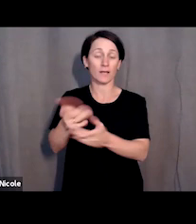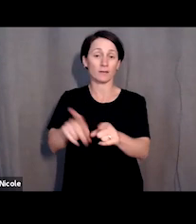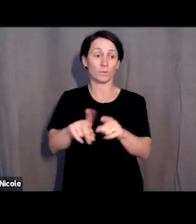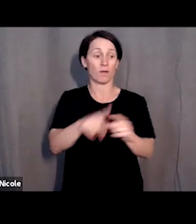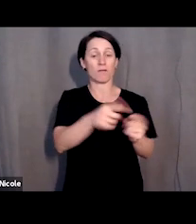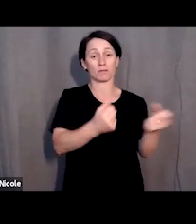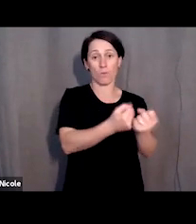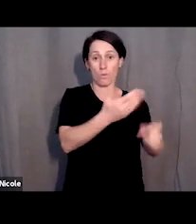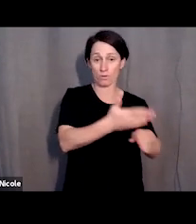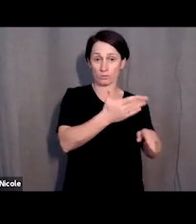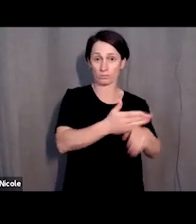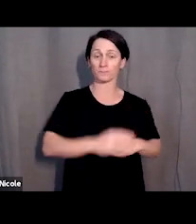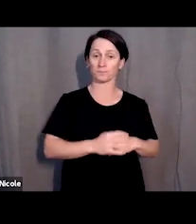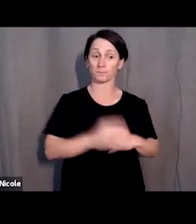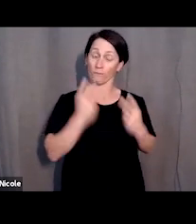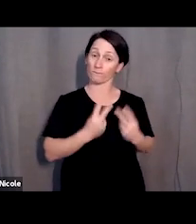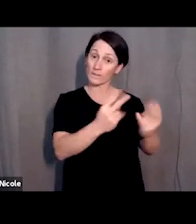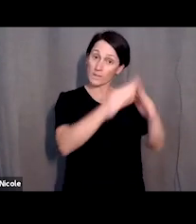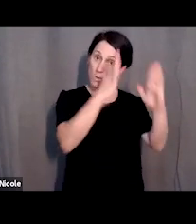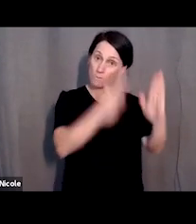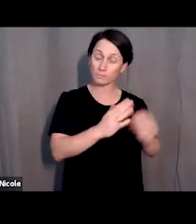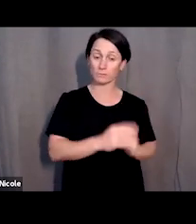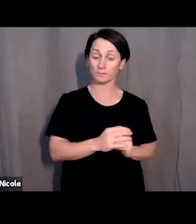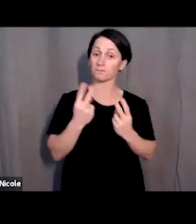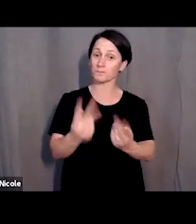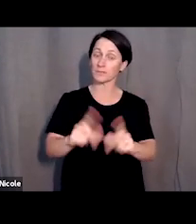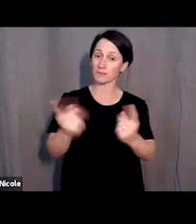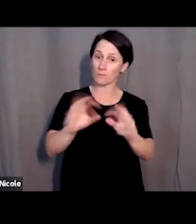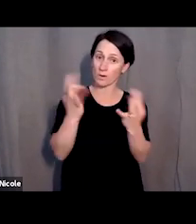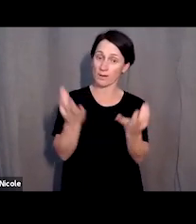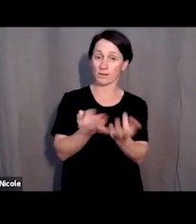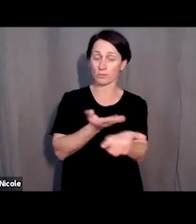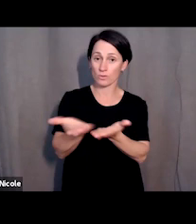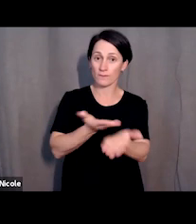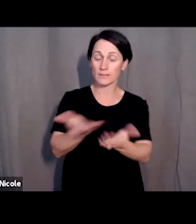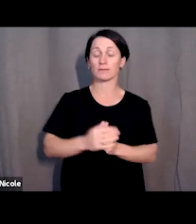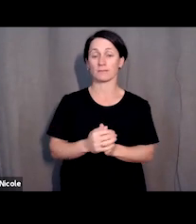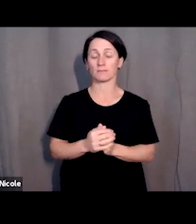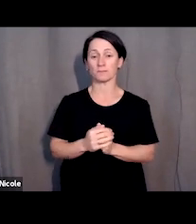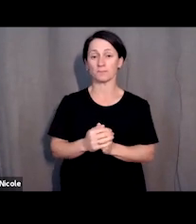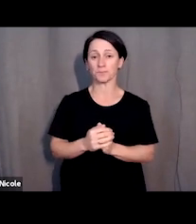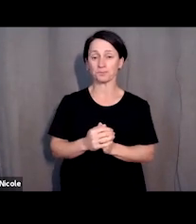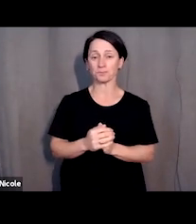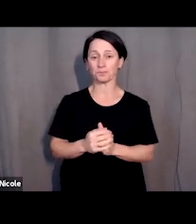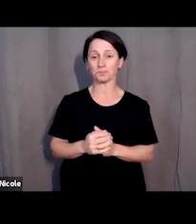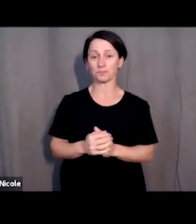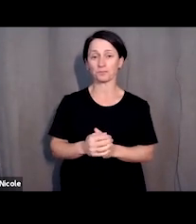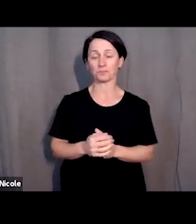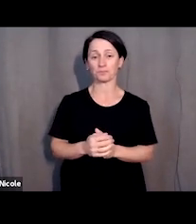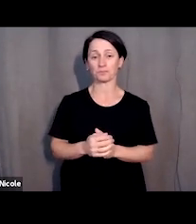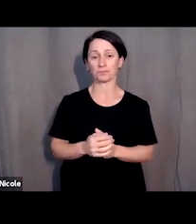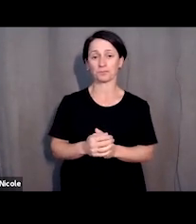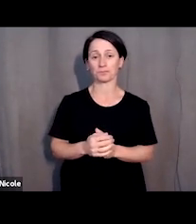people's homes, at services. We talked to people within the public mental health service as well,